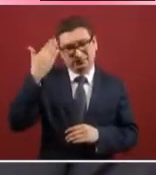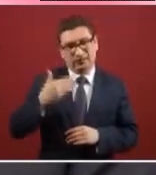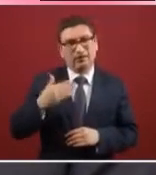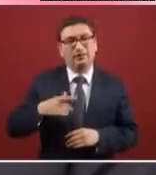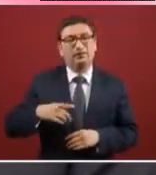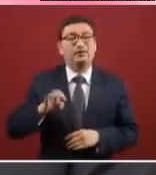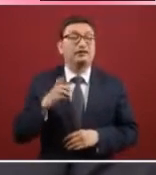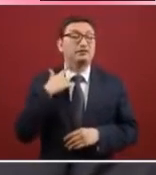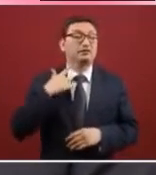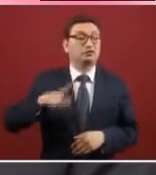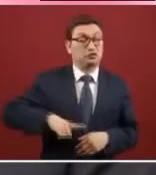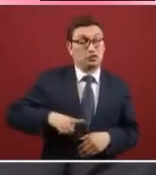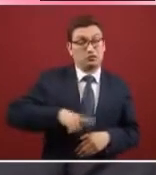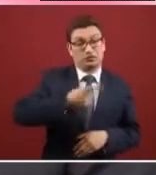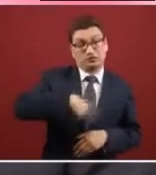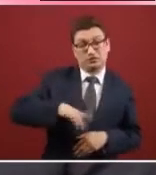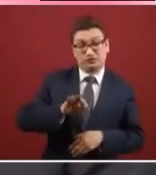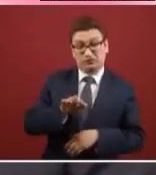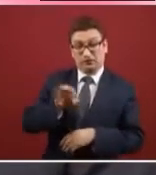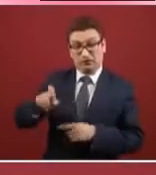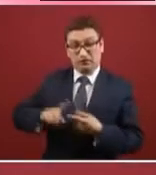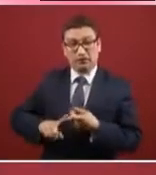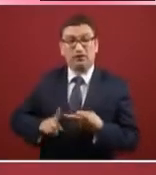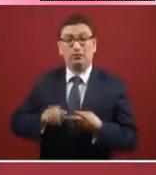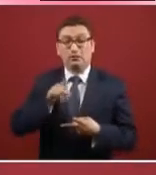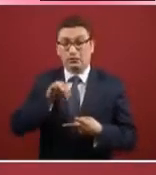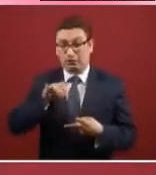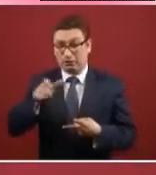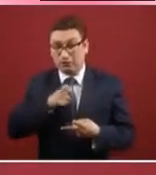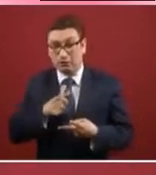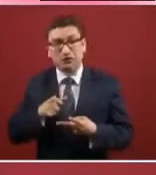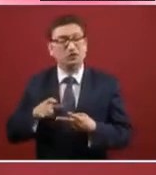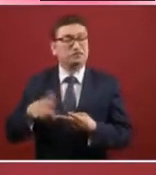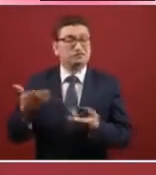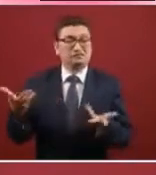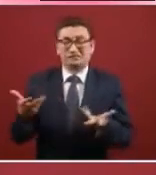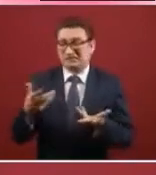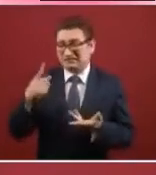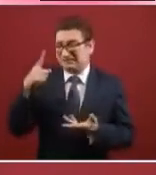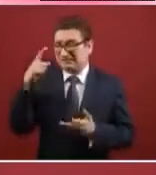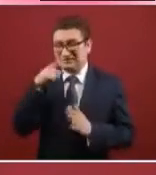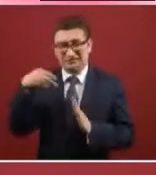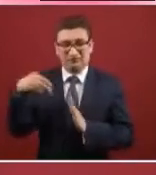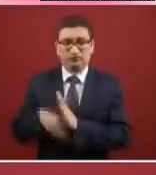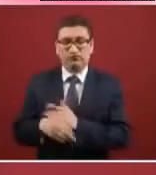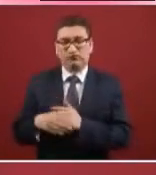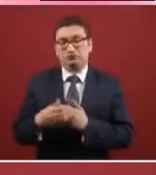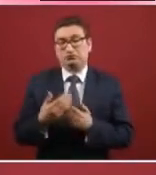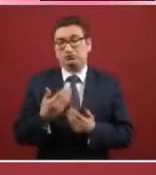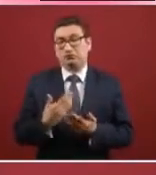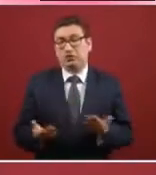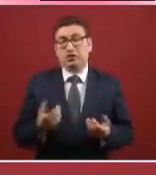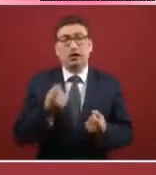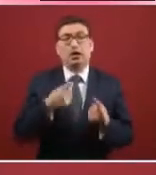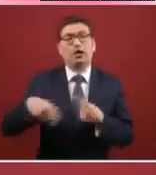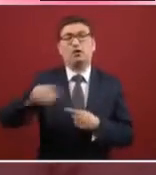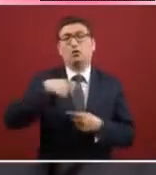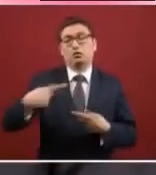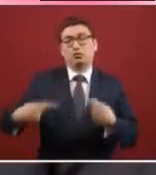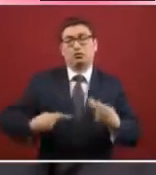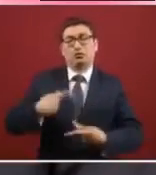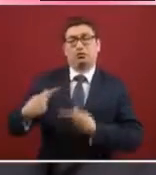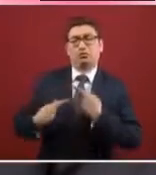in which la they left Pemex, de Electrical Federal Commission. Ahora, algunos también cuestionan and if